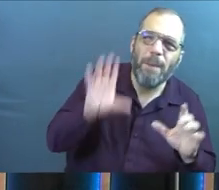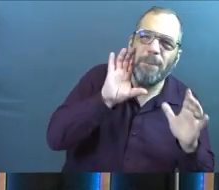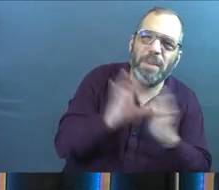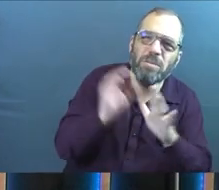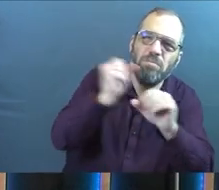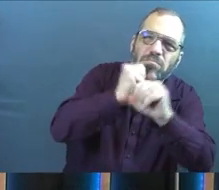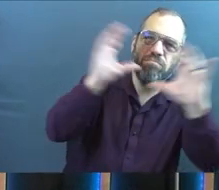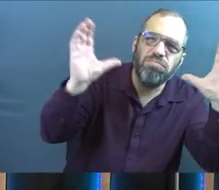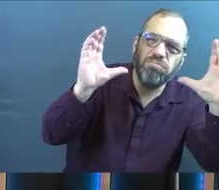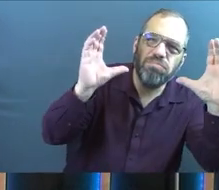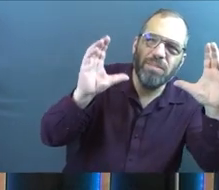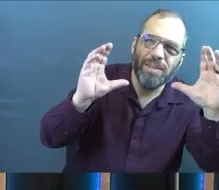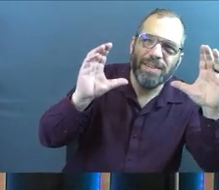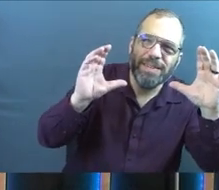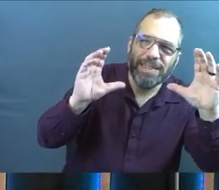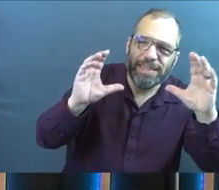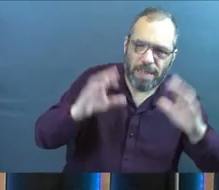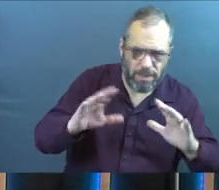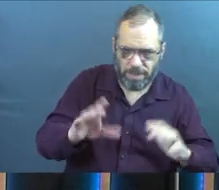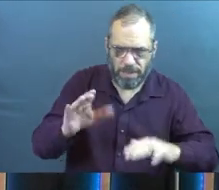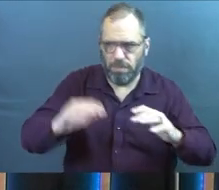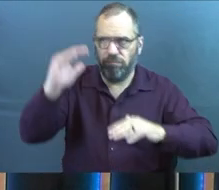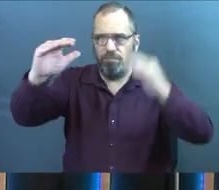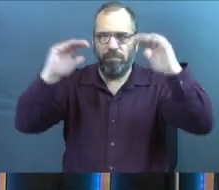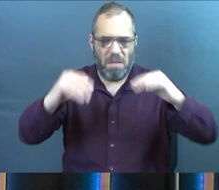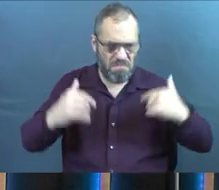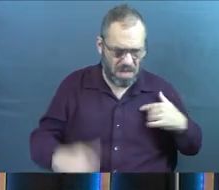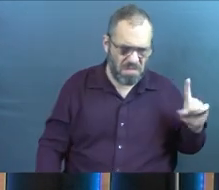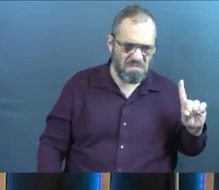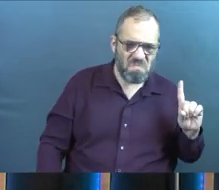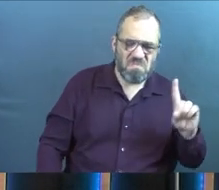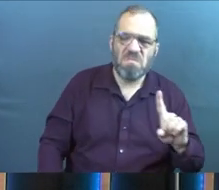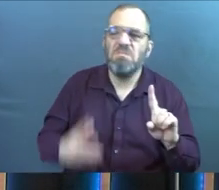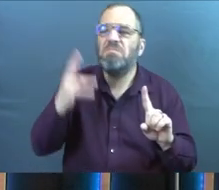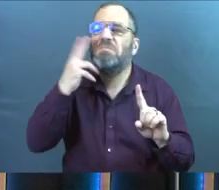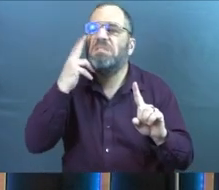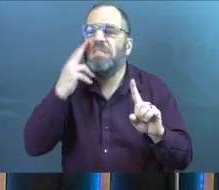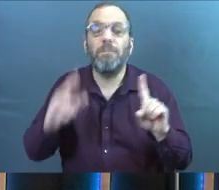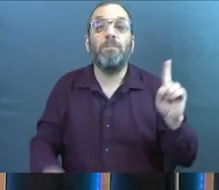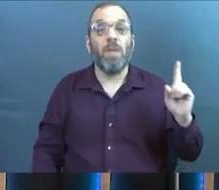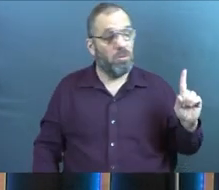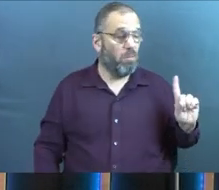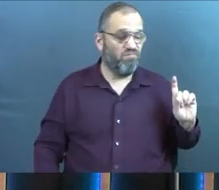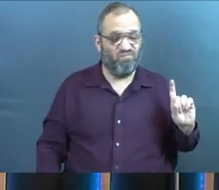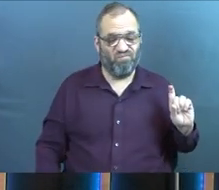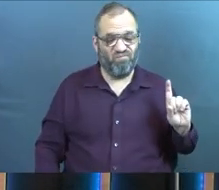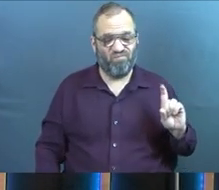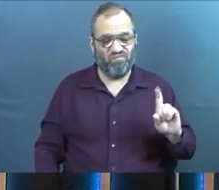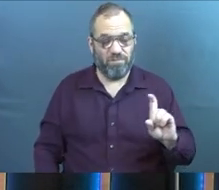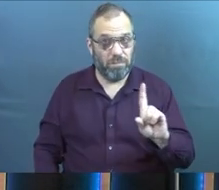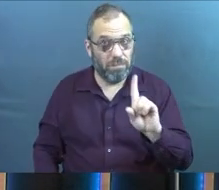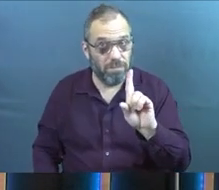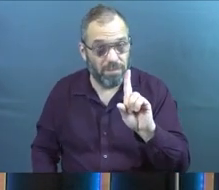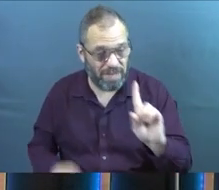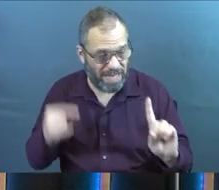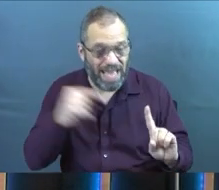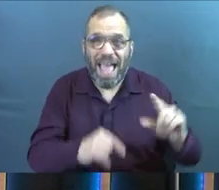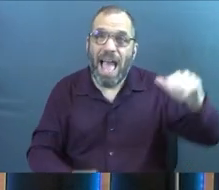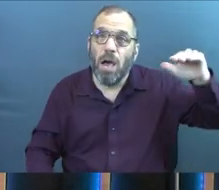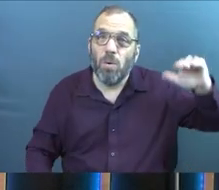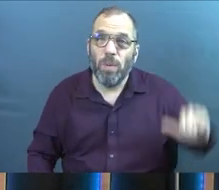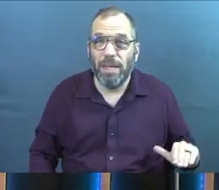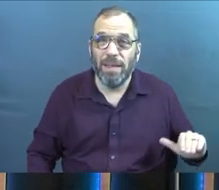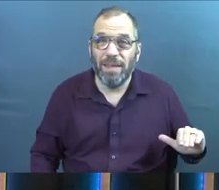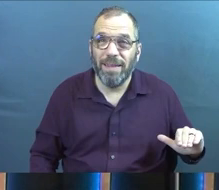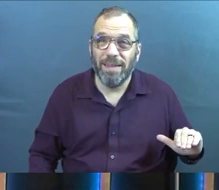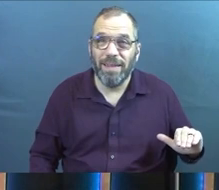picture of even the people who are up and people see in other positions of authority. He's like, I'm going to go and see this for myself. And so he does that. Again, Zacchaeus was a wee little